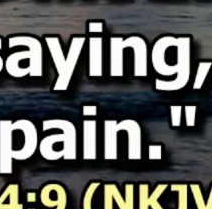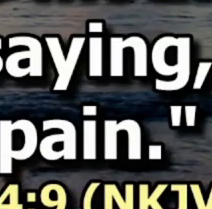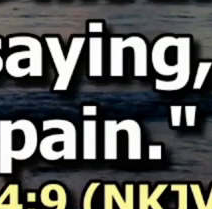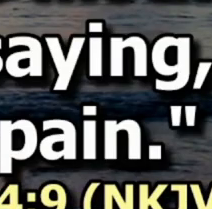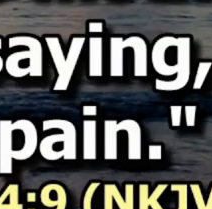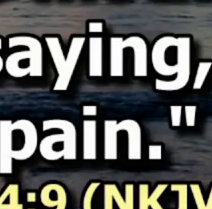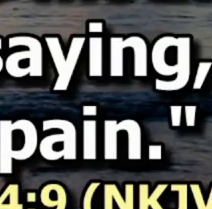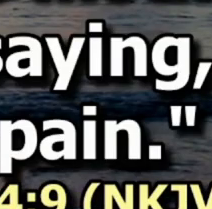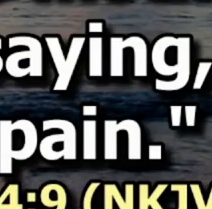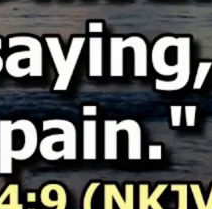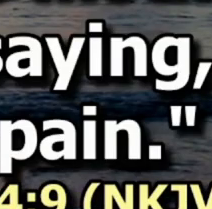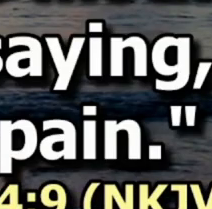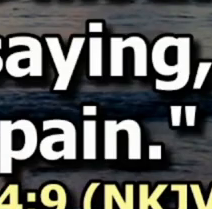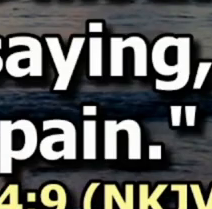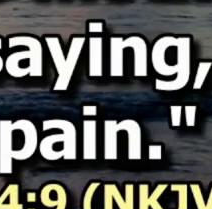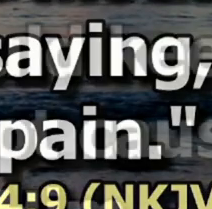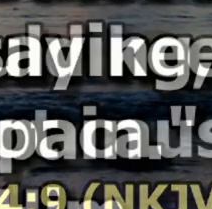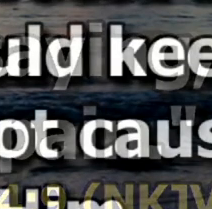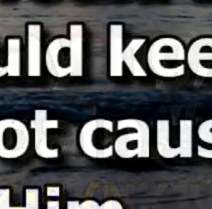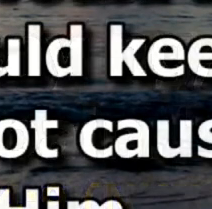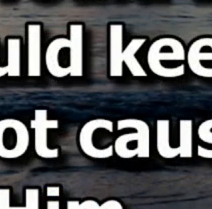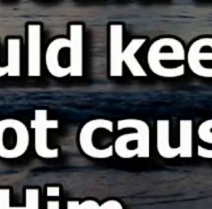Get us back to verse number 10.